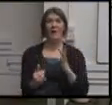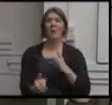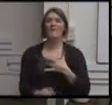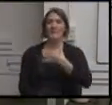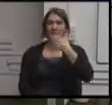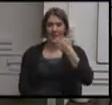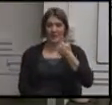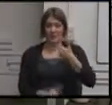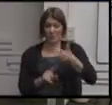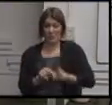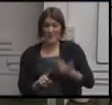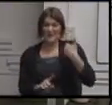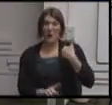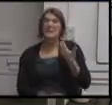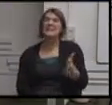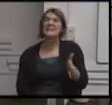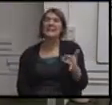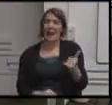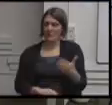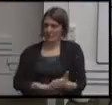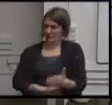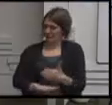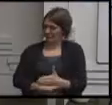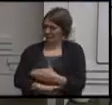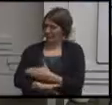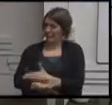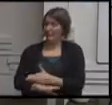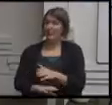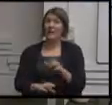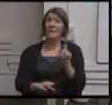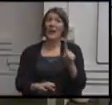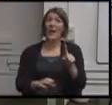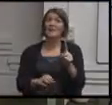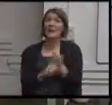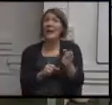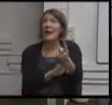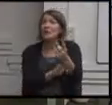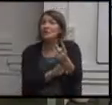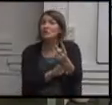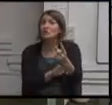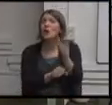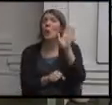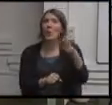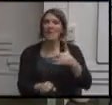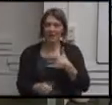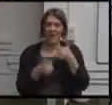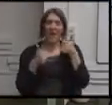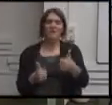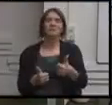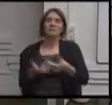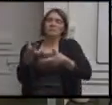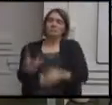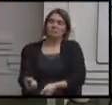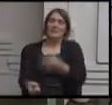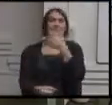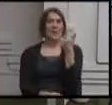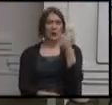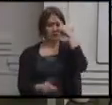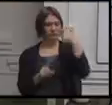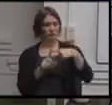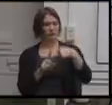different than it was 3 months or 6 months before. And I think if you talk to them a year from now or even 6 months from now, you'll find an entirely different perspective that's even more